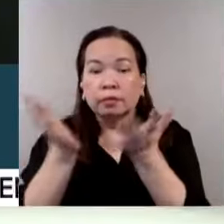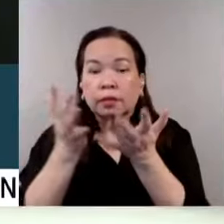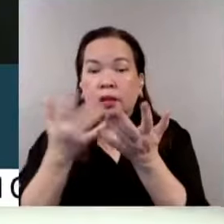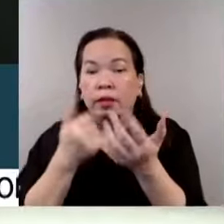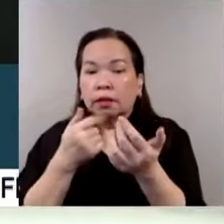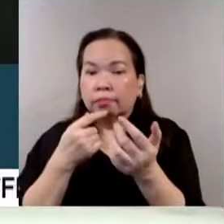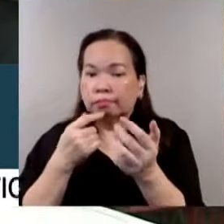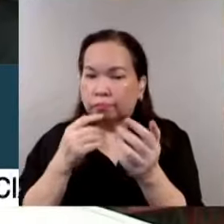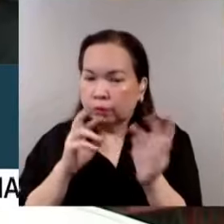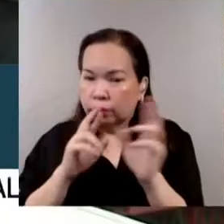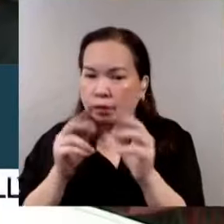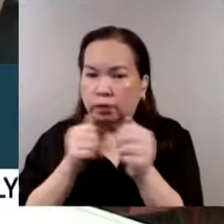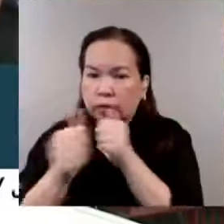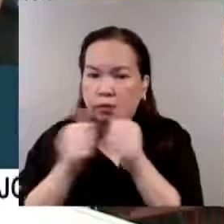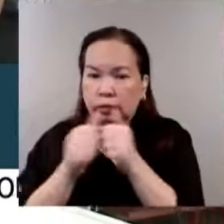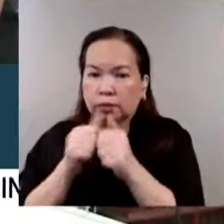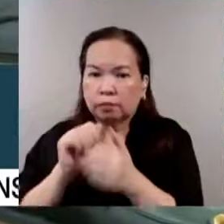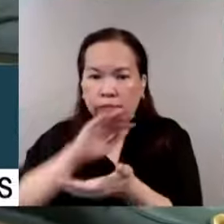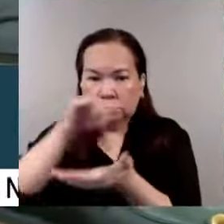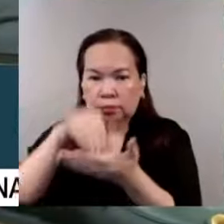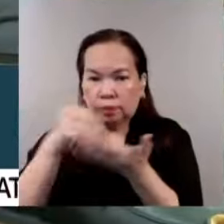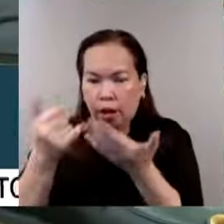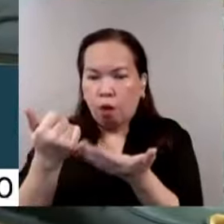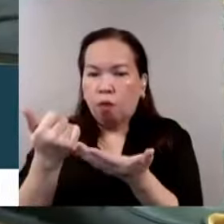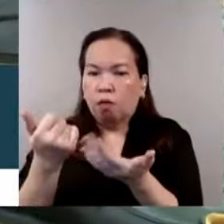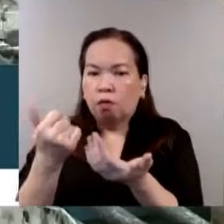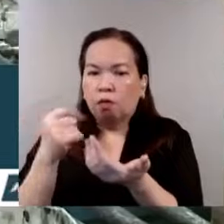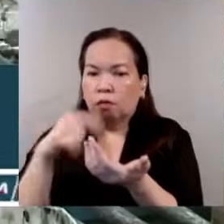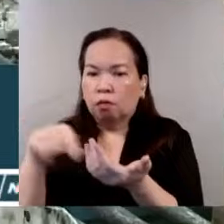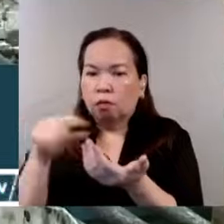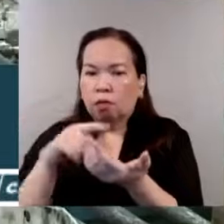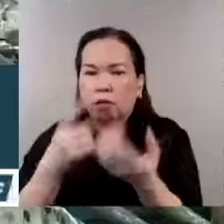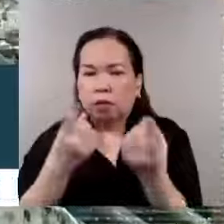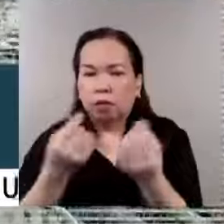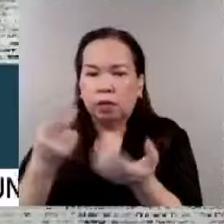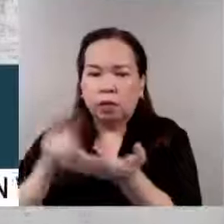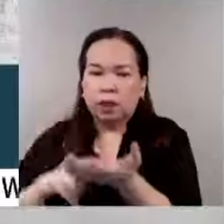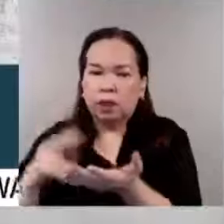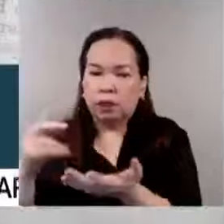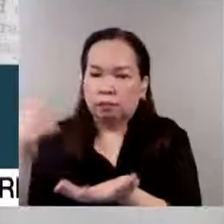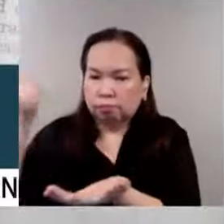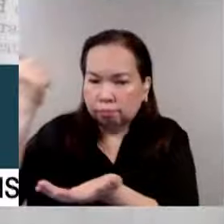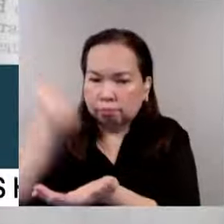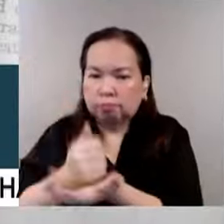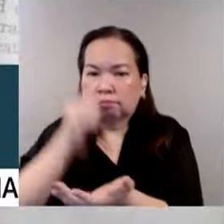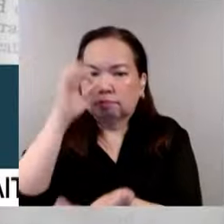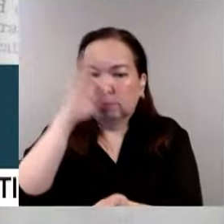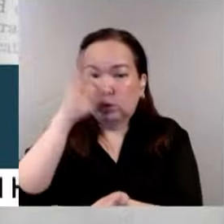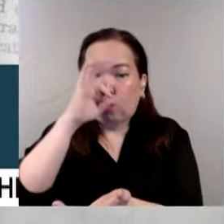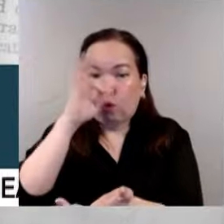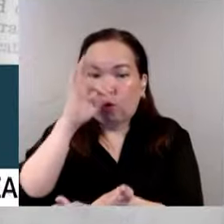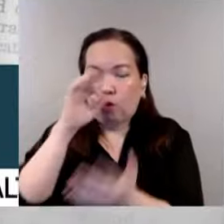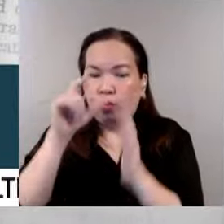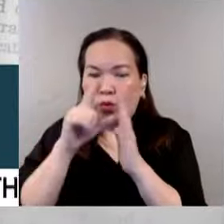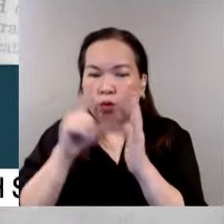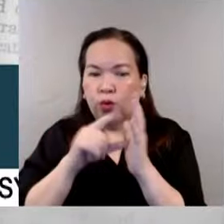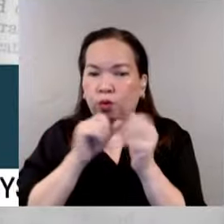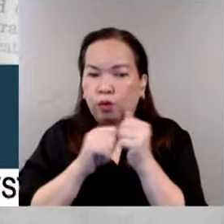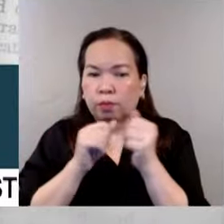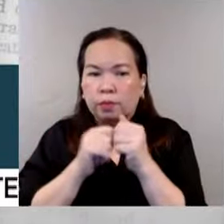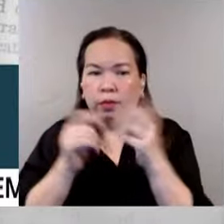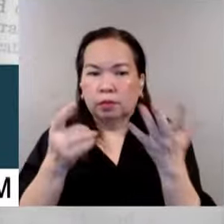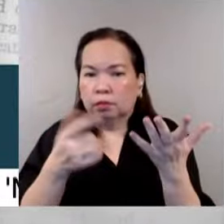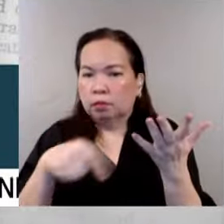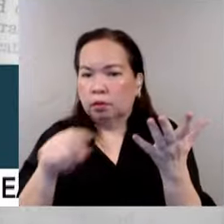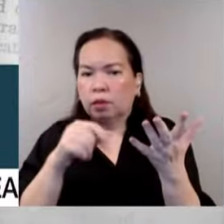will be front and center in the implementation of the recently signed Tatak Pinoy Act. The law mandates the crafting of a Tatak Pinoy